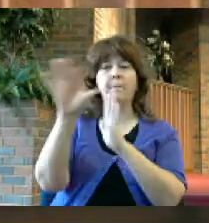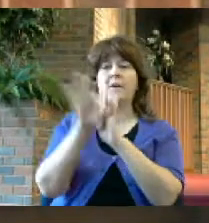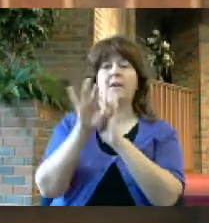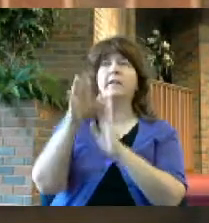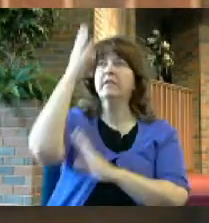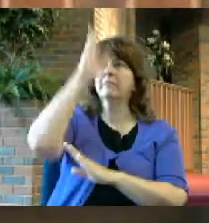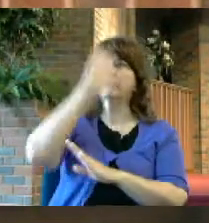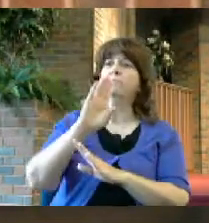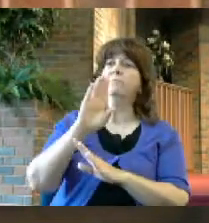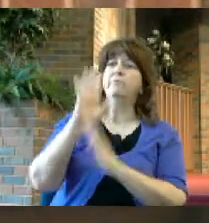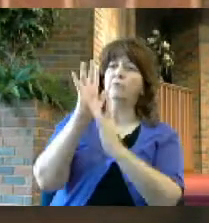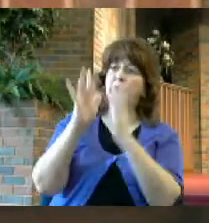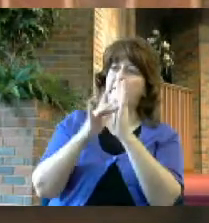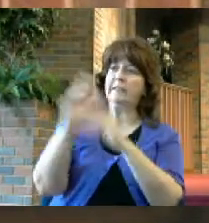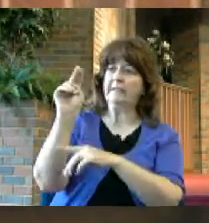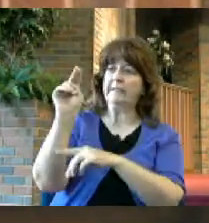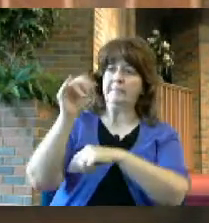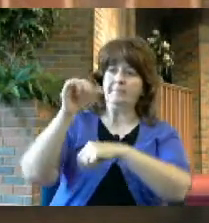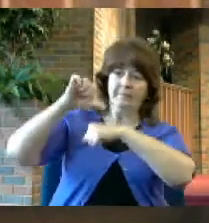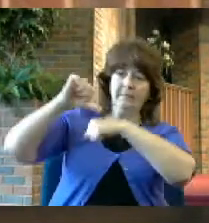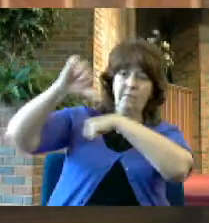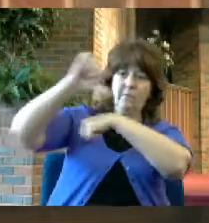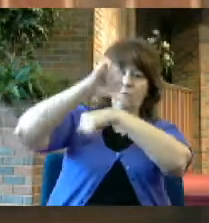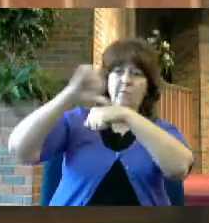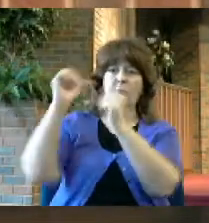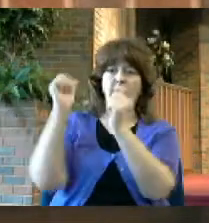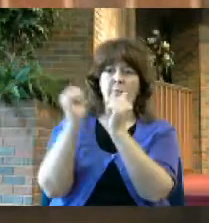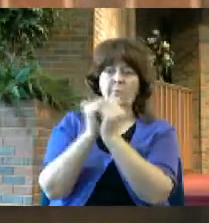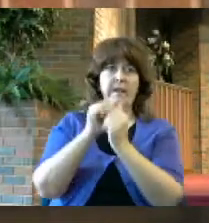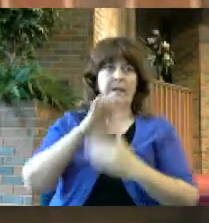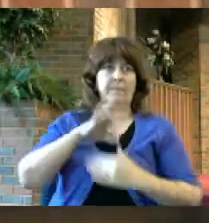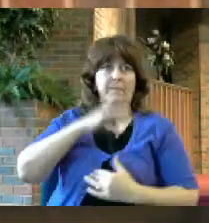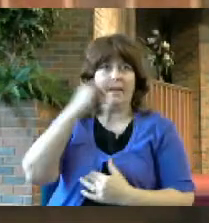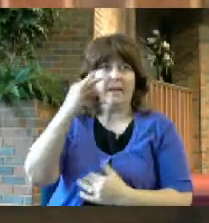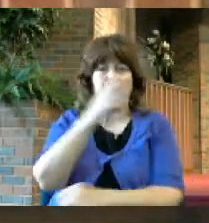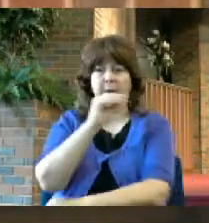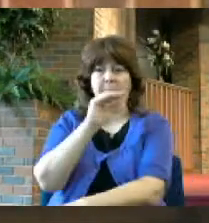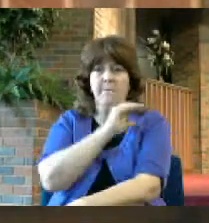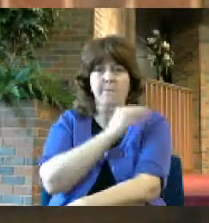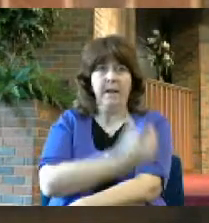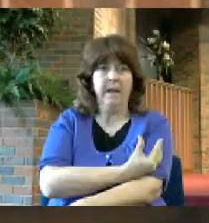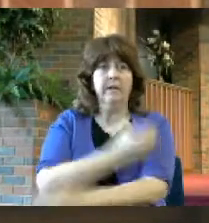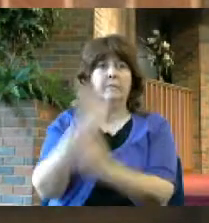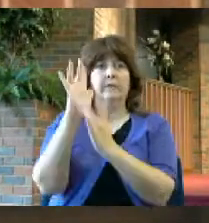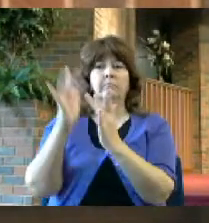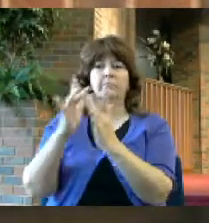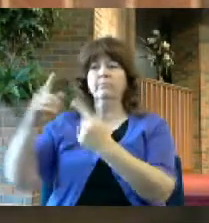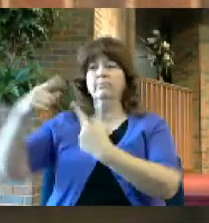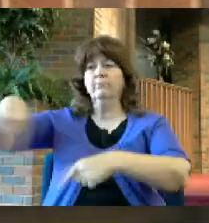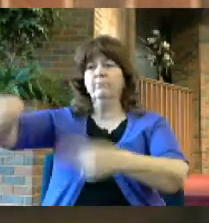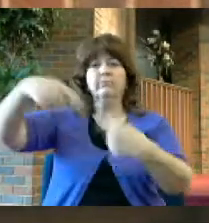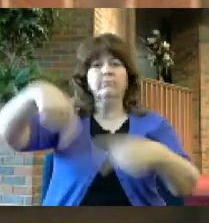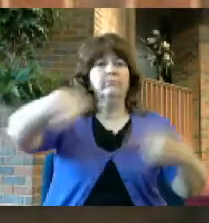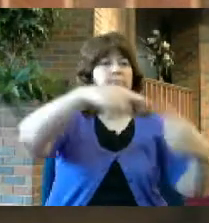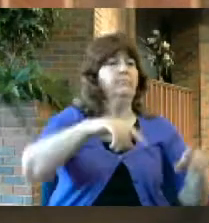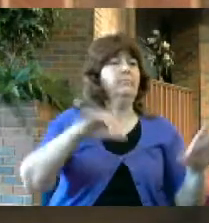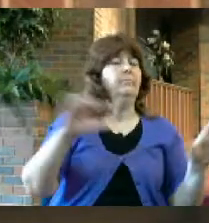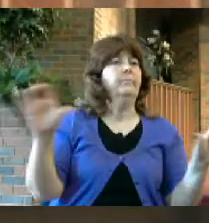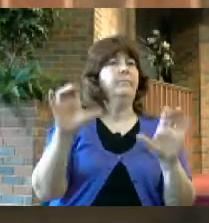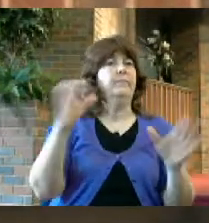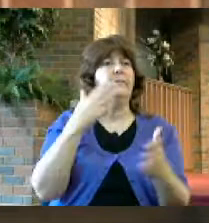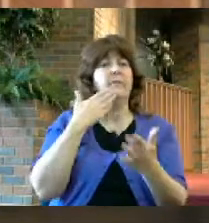went about doing good and healing all who were oppressed by the devil, for God was with